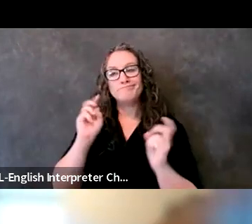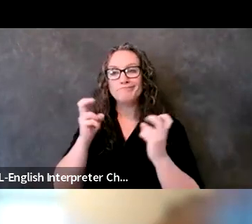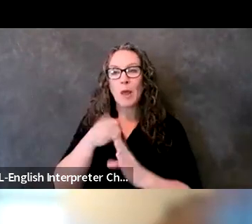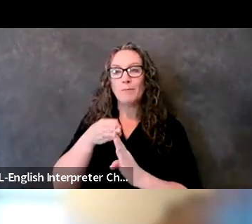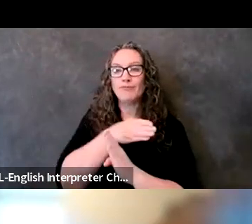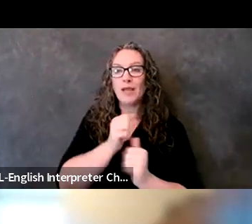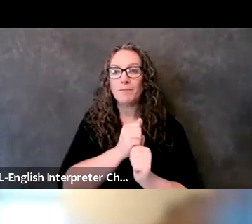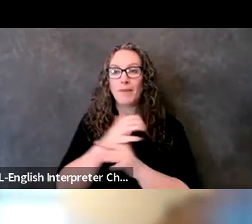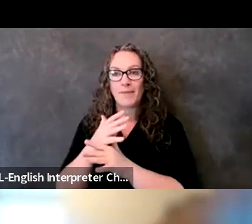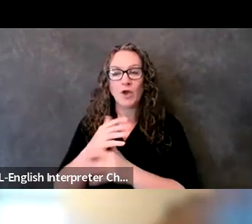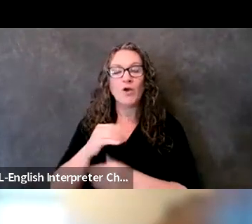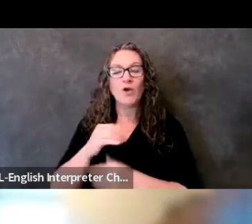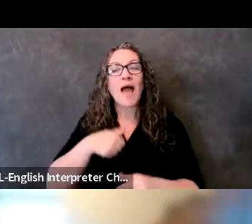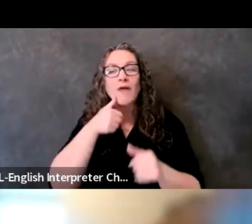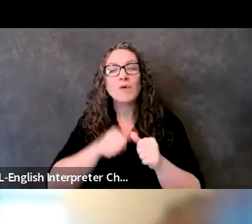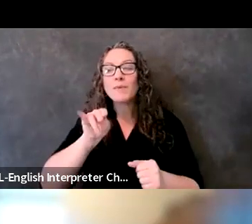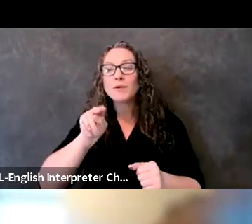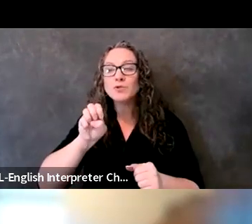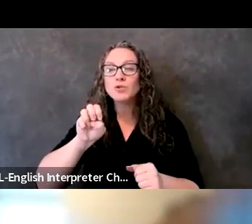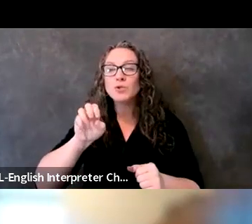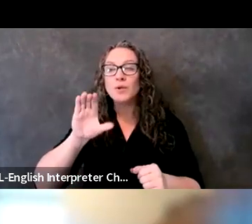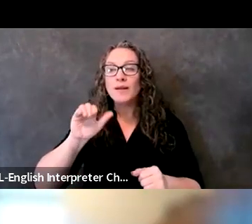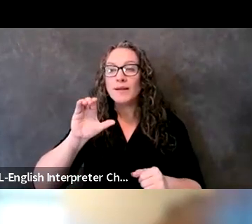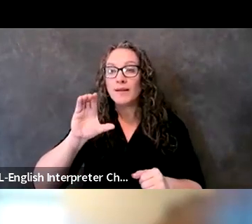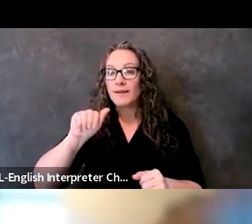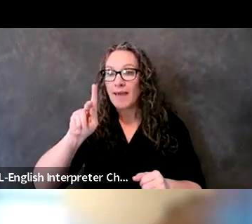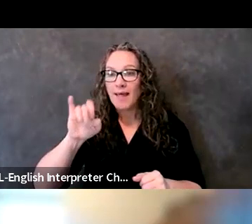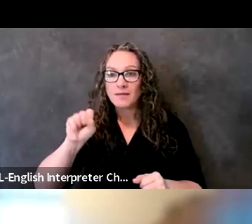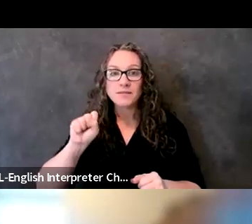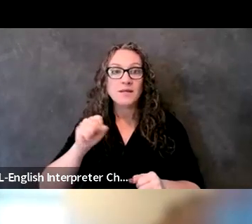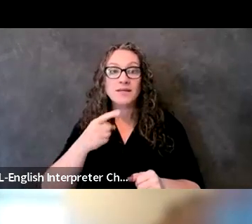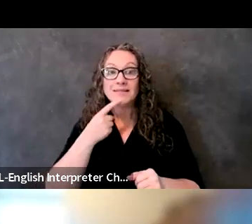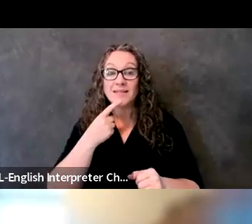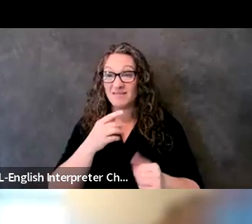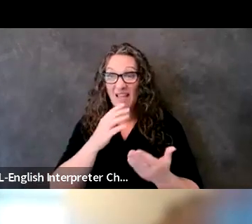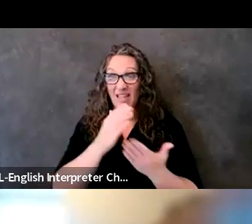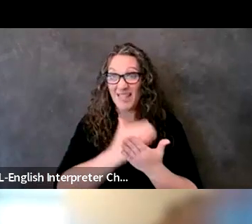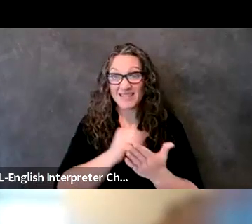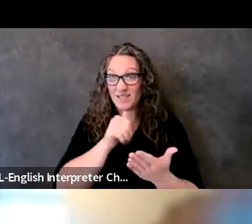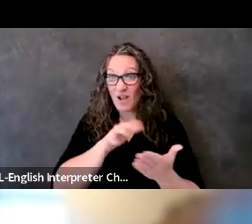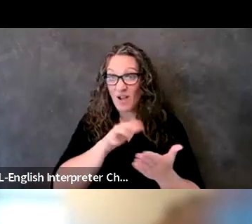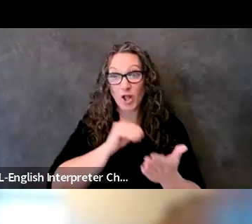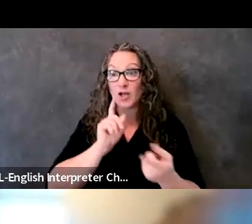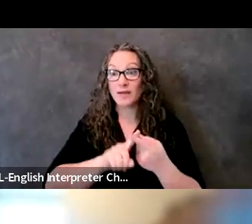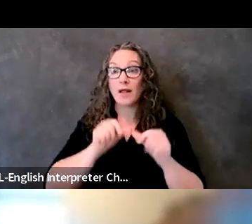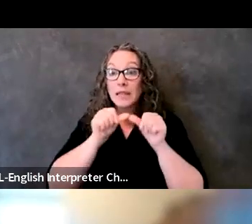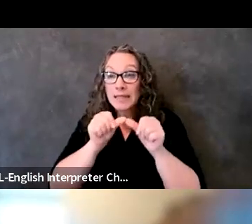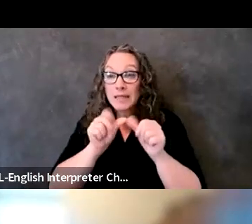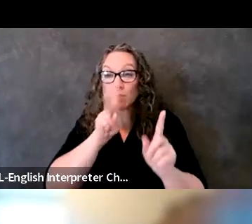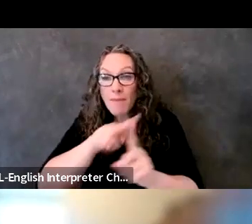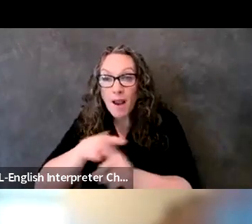June Kales when she says they're not lessons learned unless they're continuously applied and tested and done